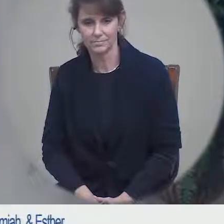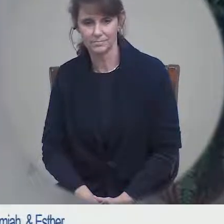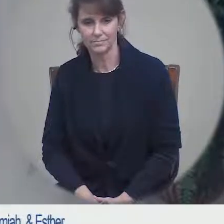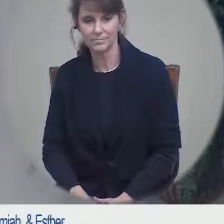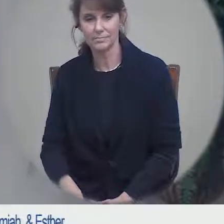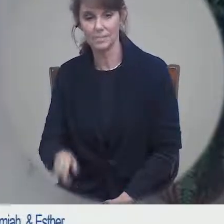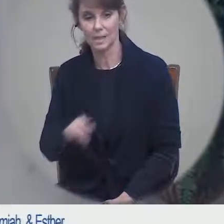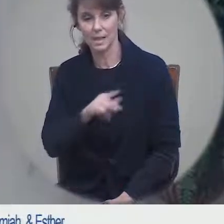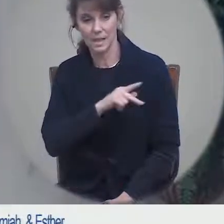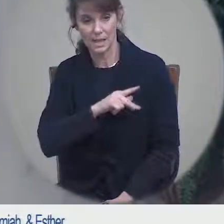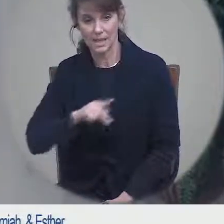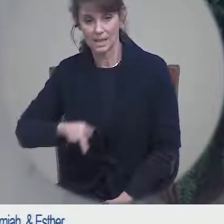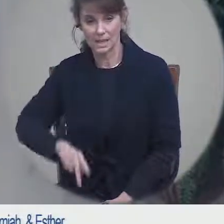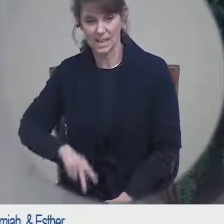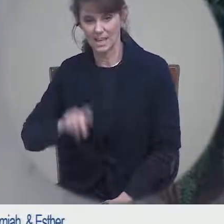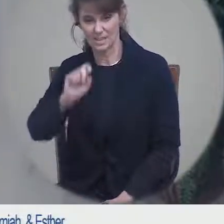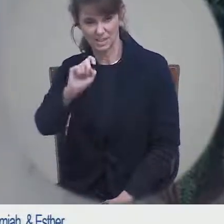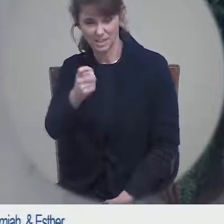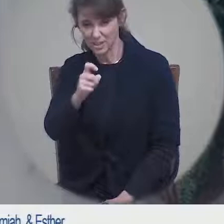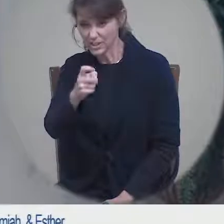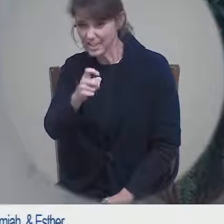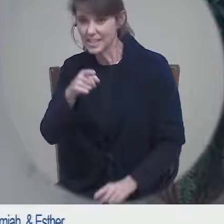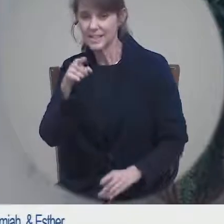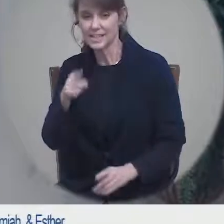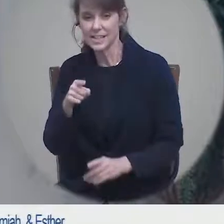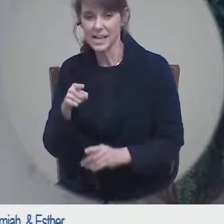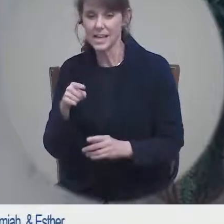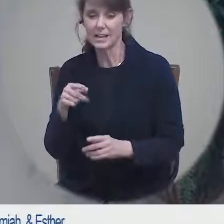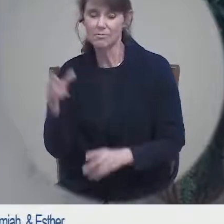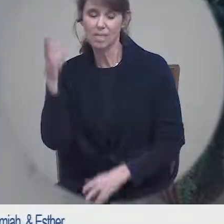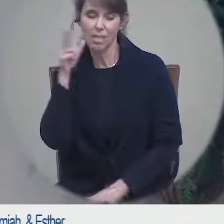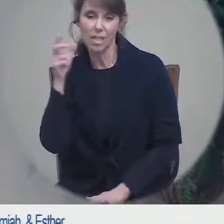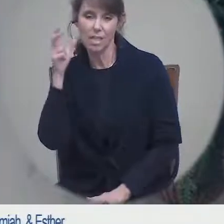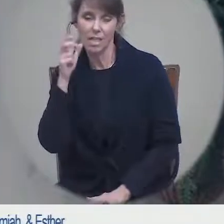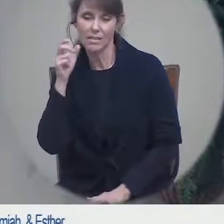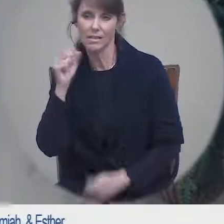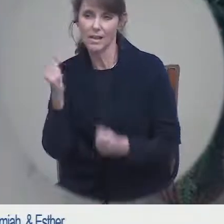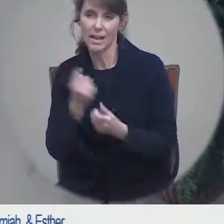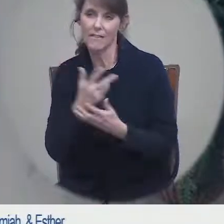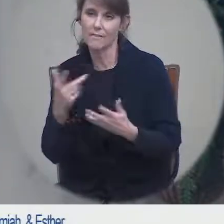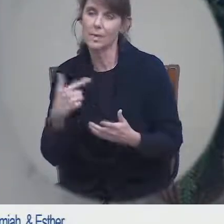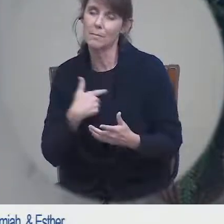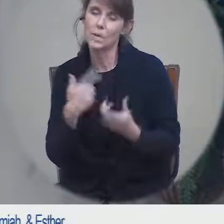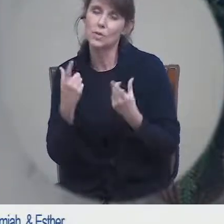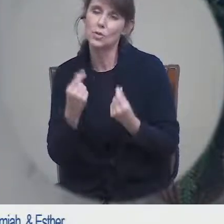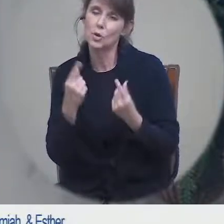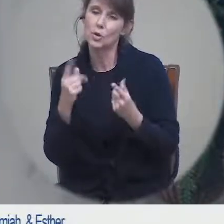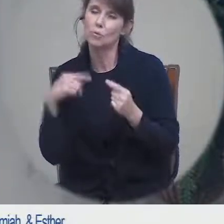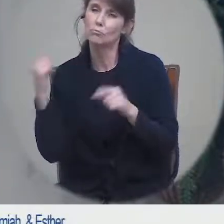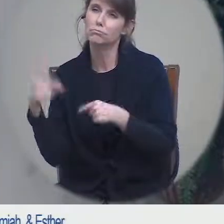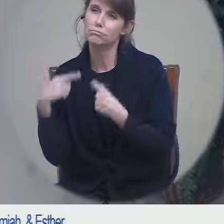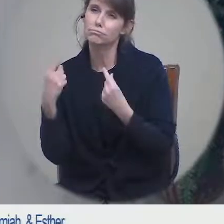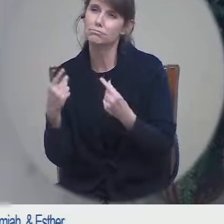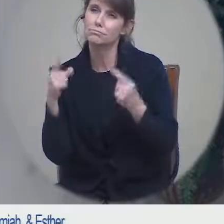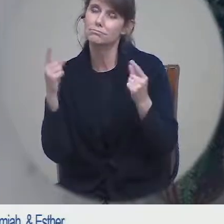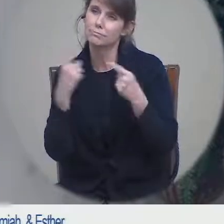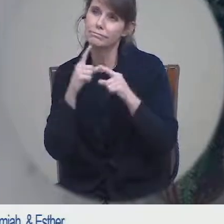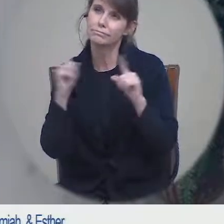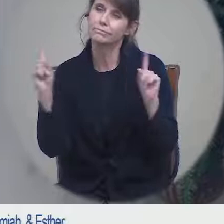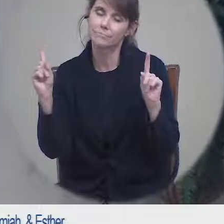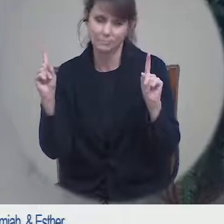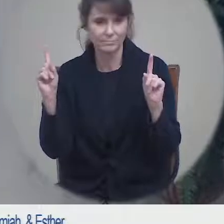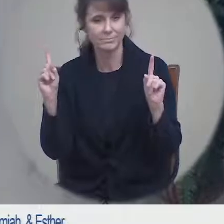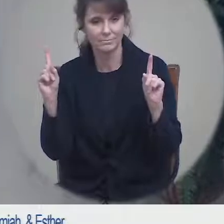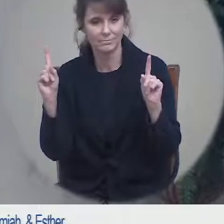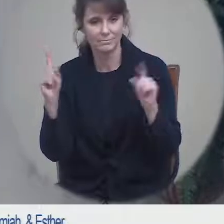King Ahasuerus is recalling these events, God is also calling to his mind, figuratively, what he needs to